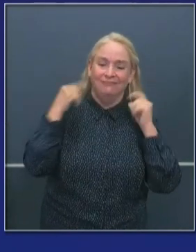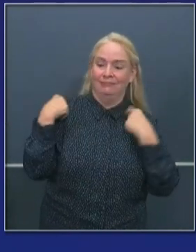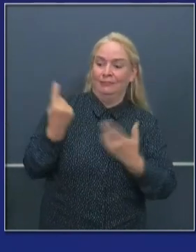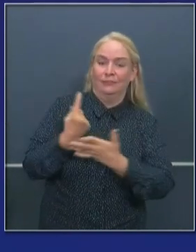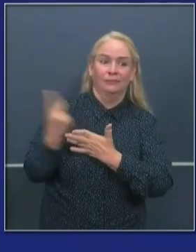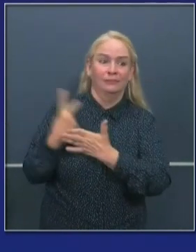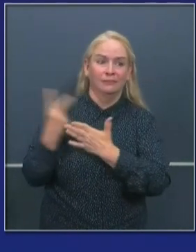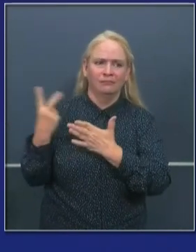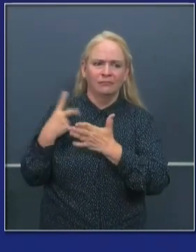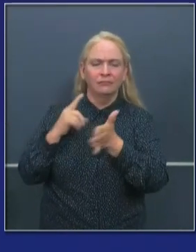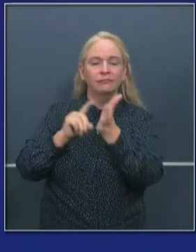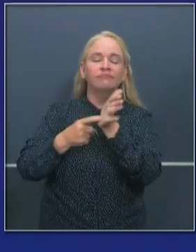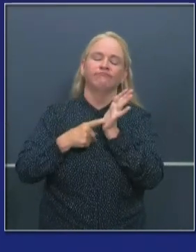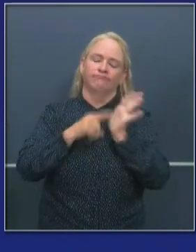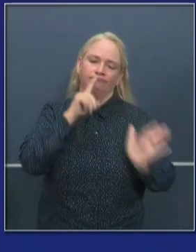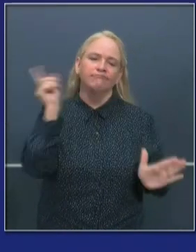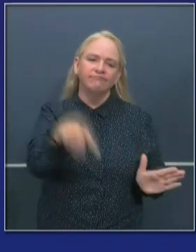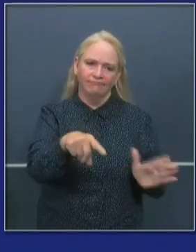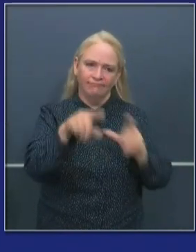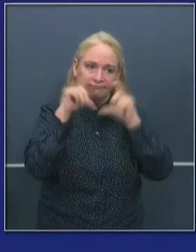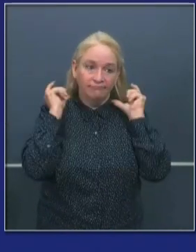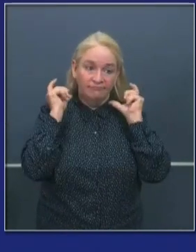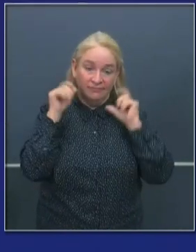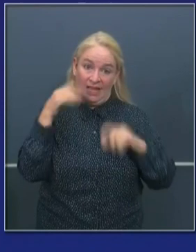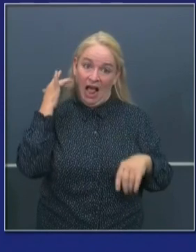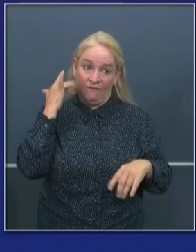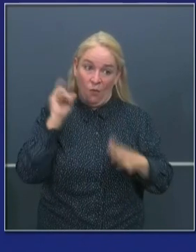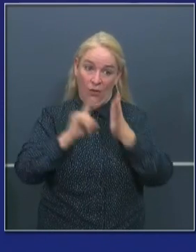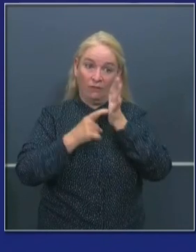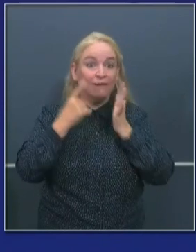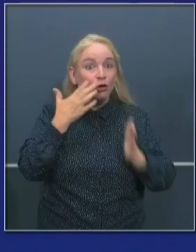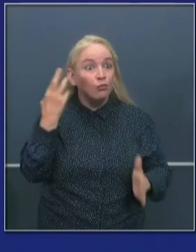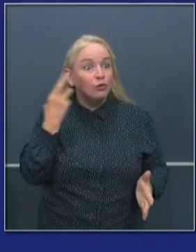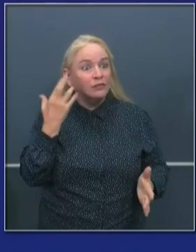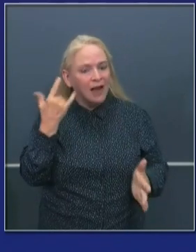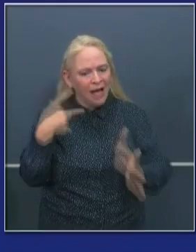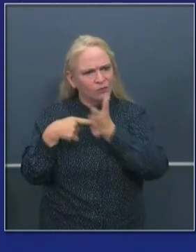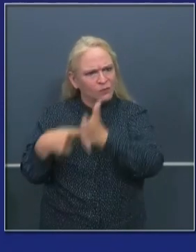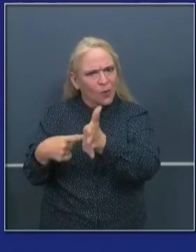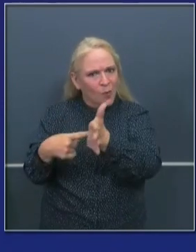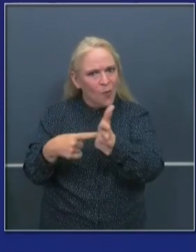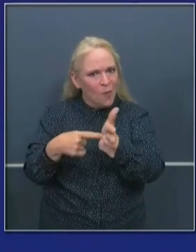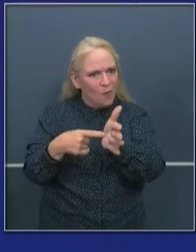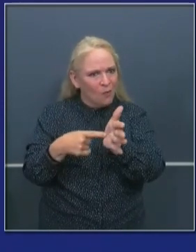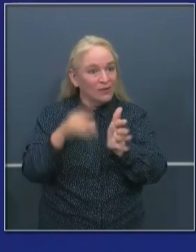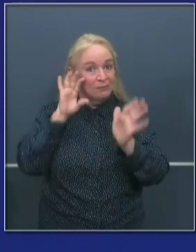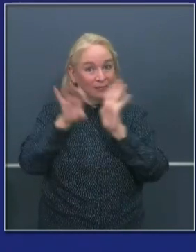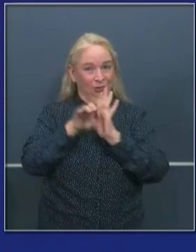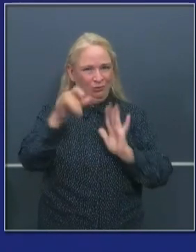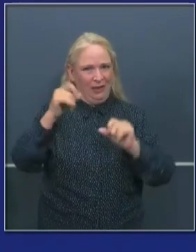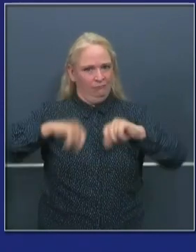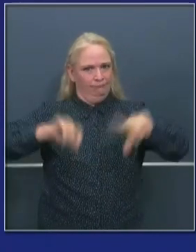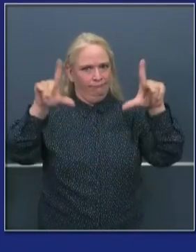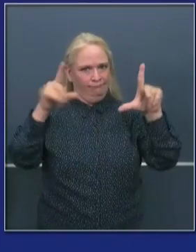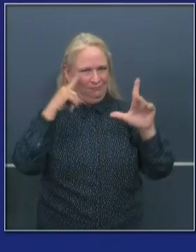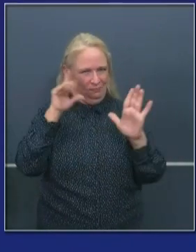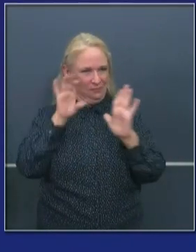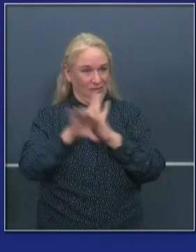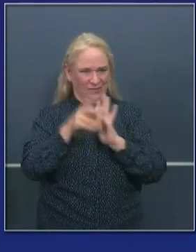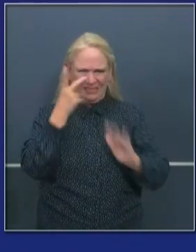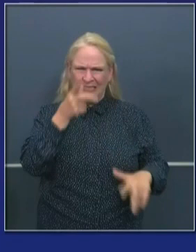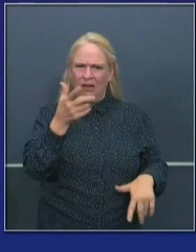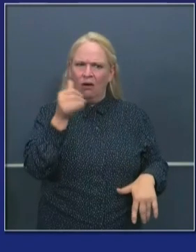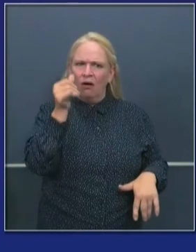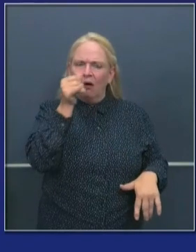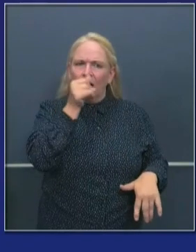of California, and for good reason. This slide I presented to you before is a slide that gives you a sense of how far